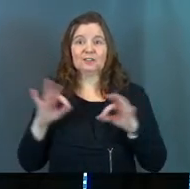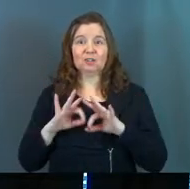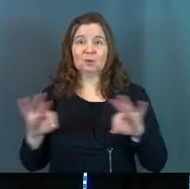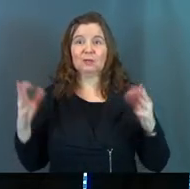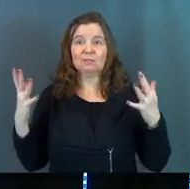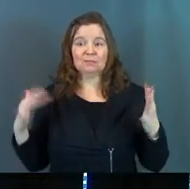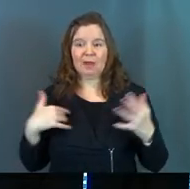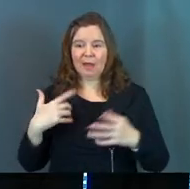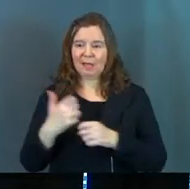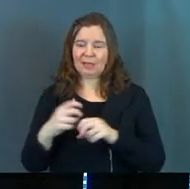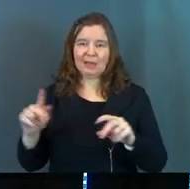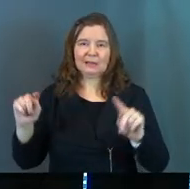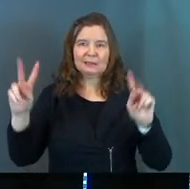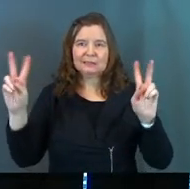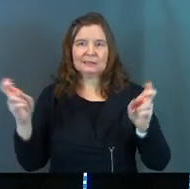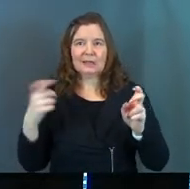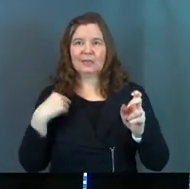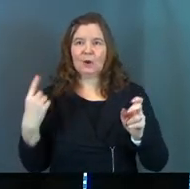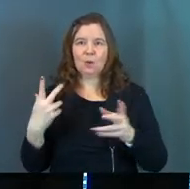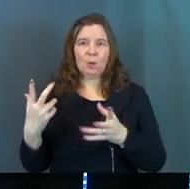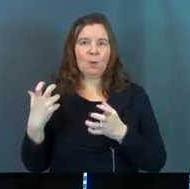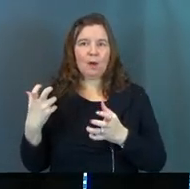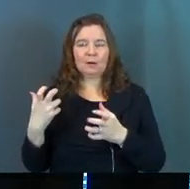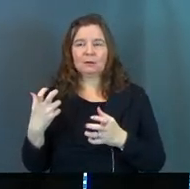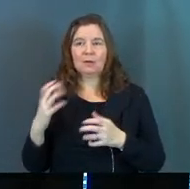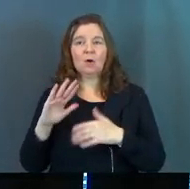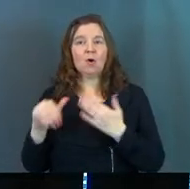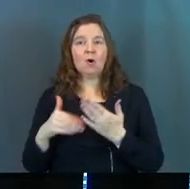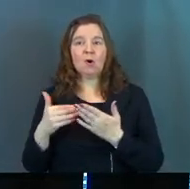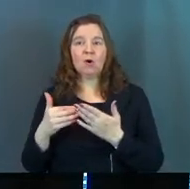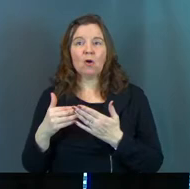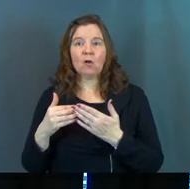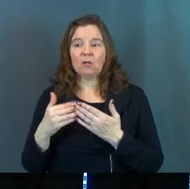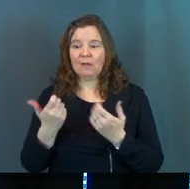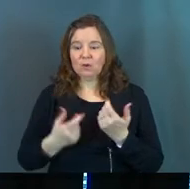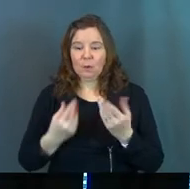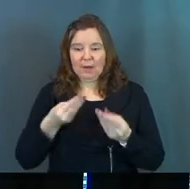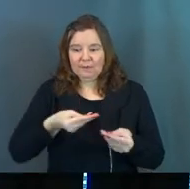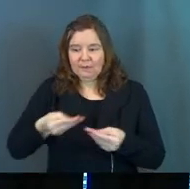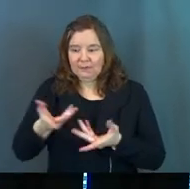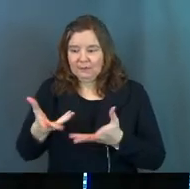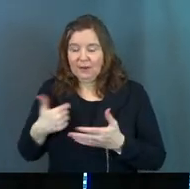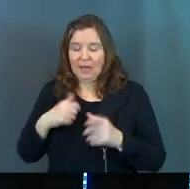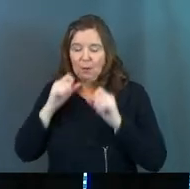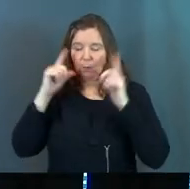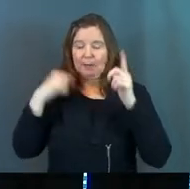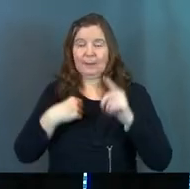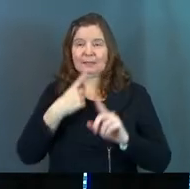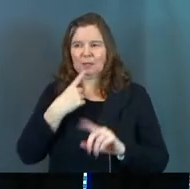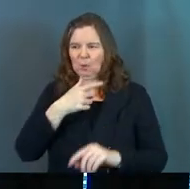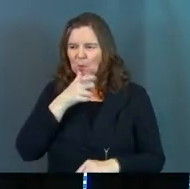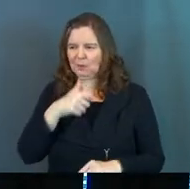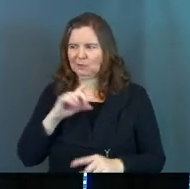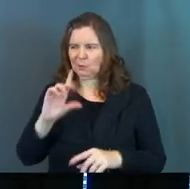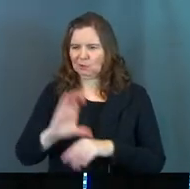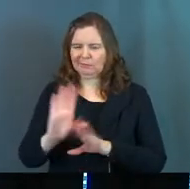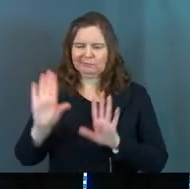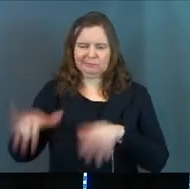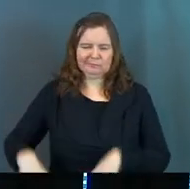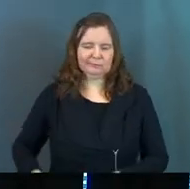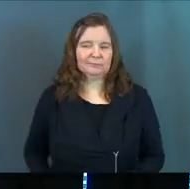degree. I got the title that I always wanted. All the mouths are fed. And I can wake up and I can say, who needs to go to